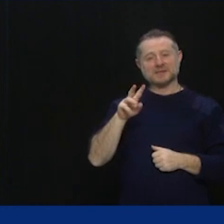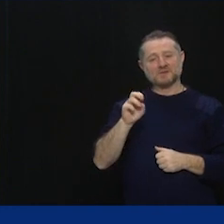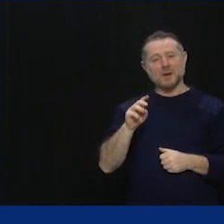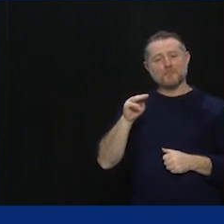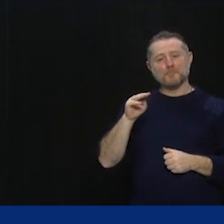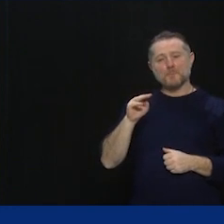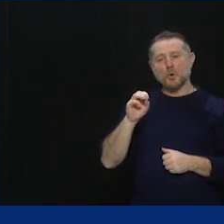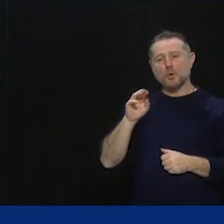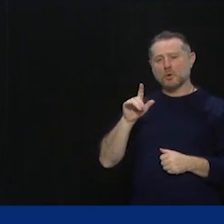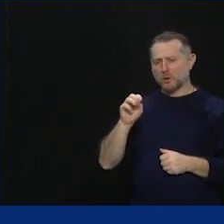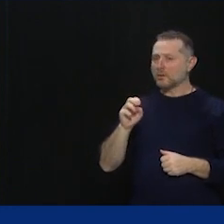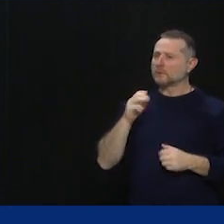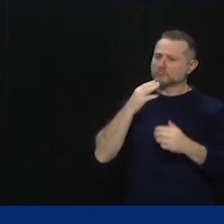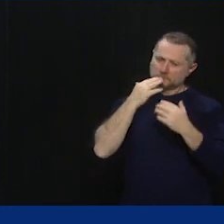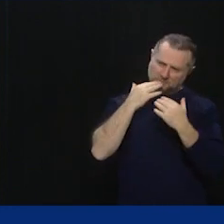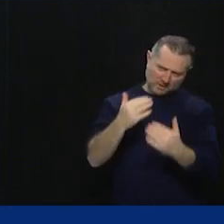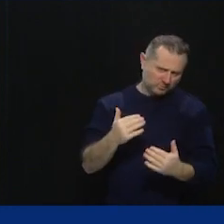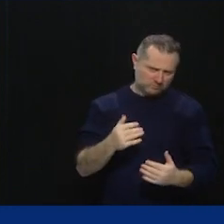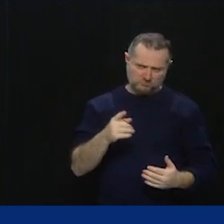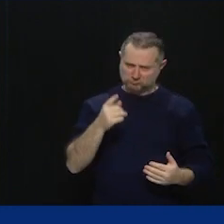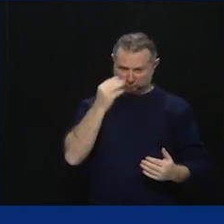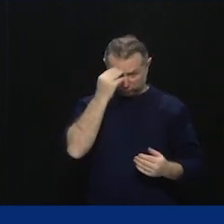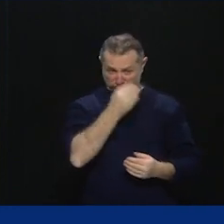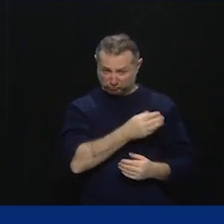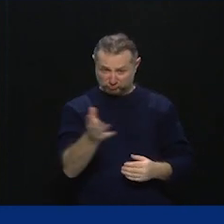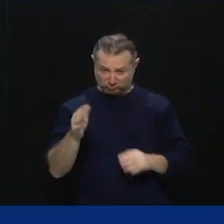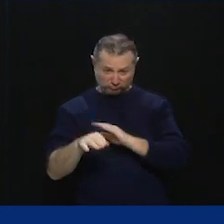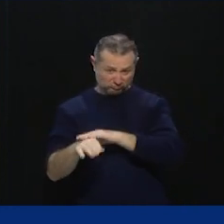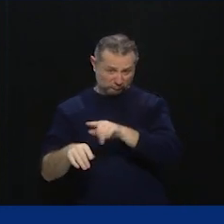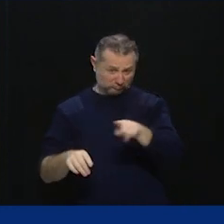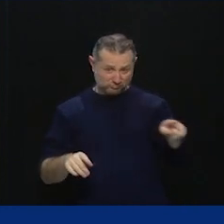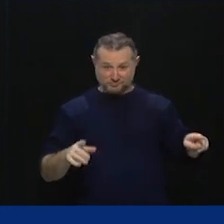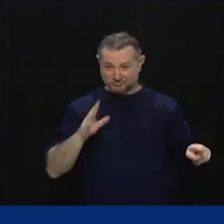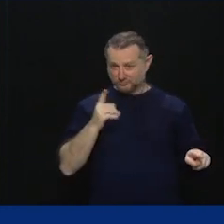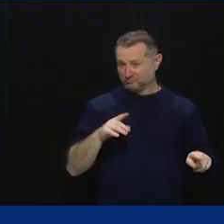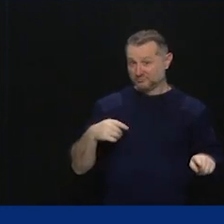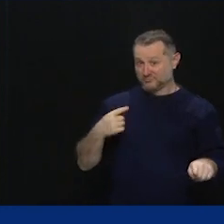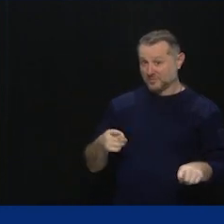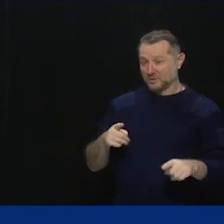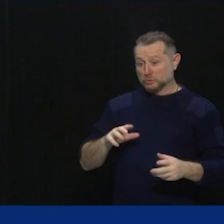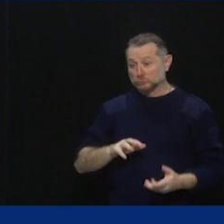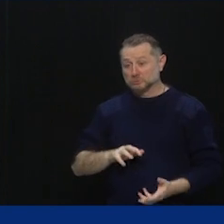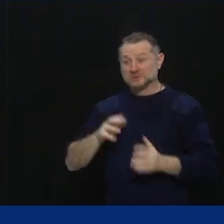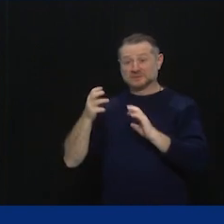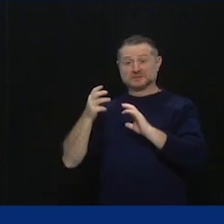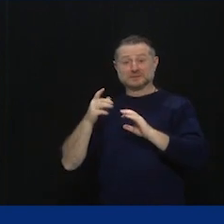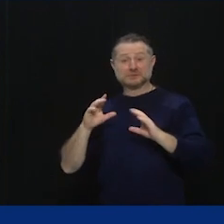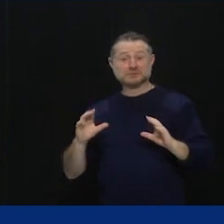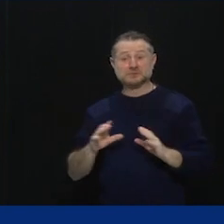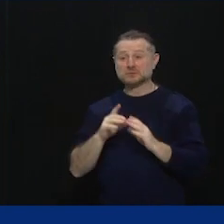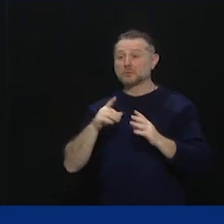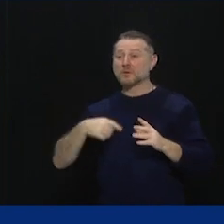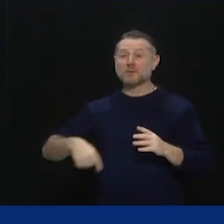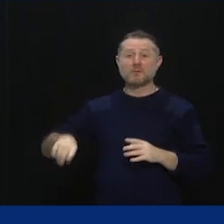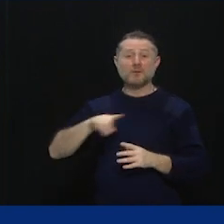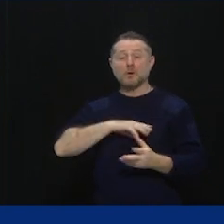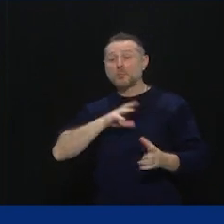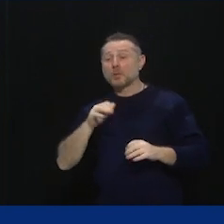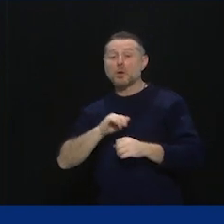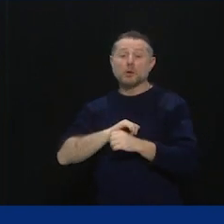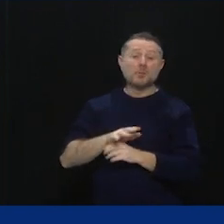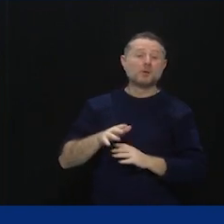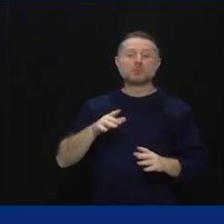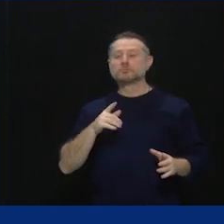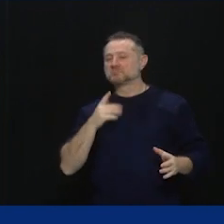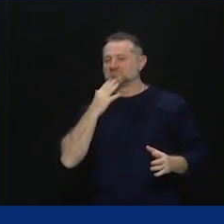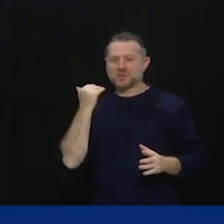a crisis, when you have something the scale of a global pandemic, there is no one you'd rather be in a foxhole with than Steve Belone. Your leadership during